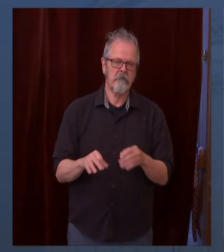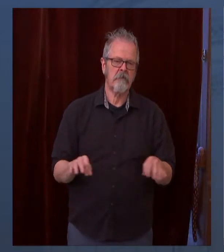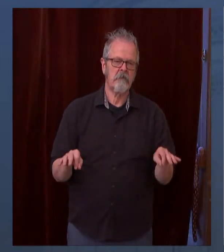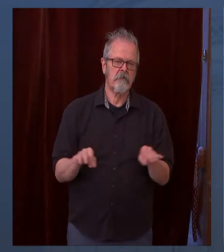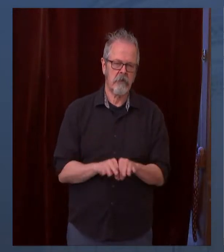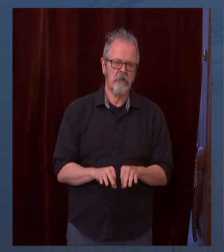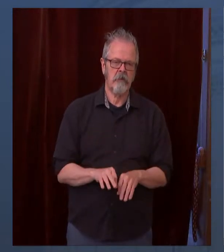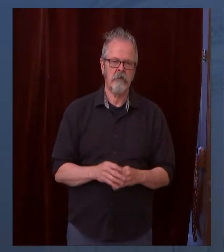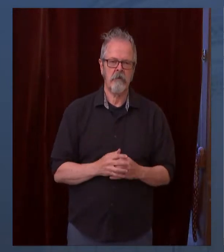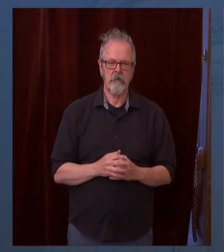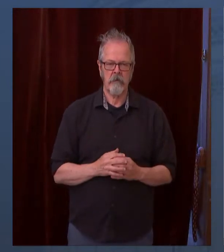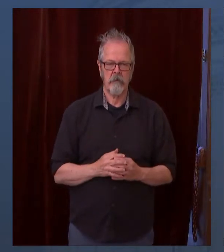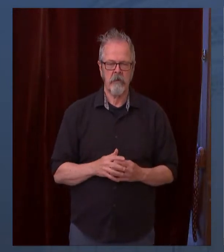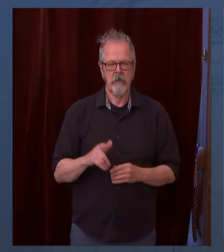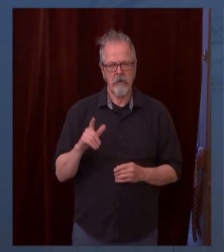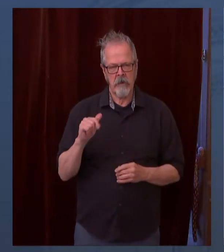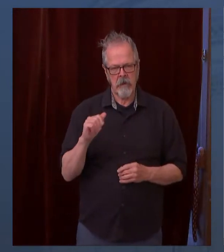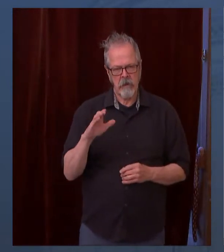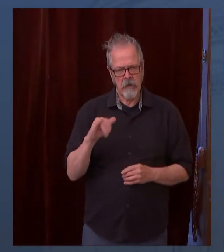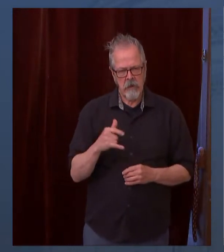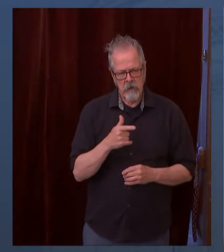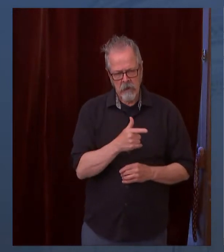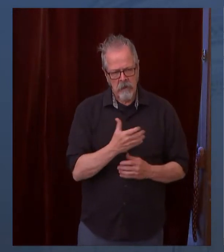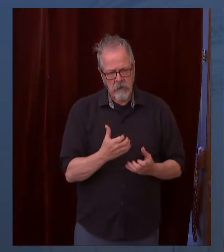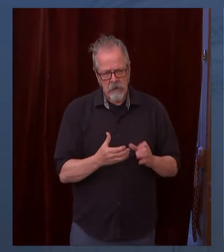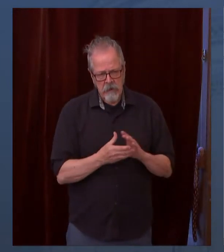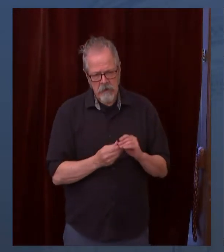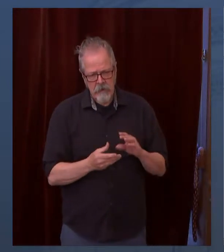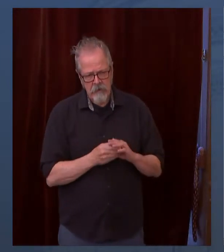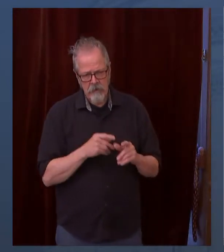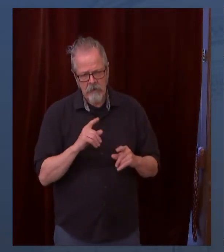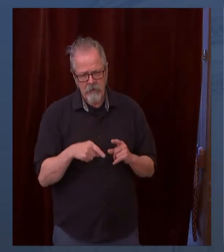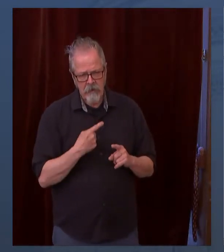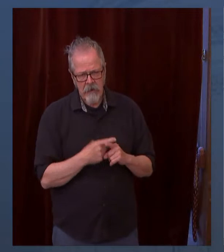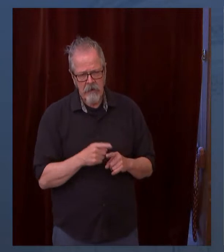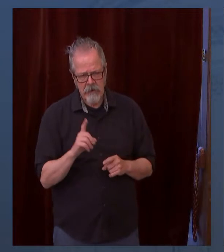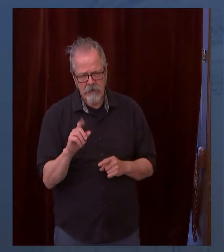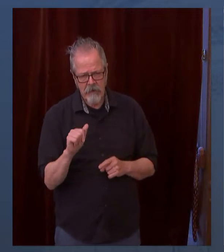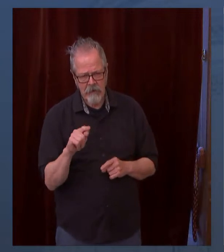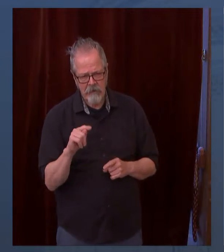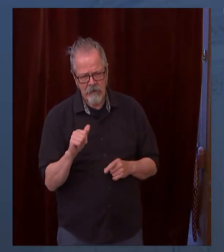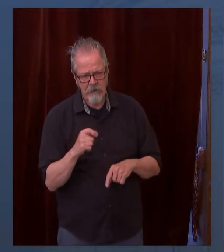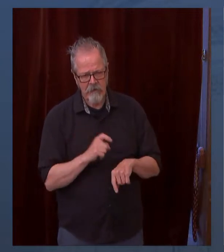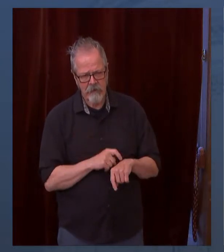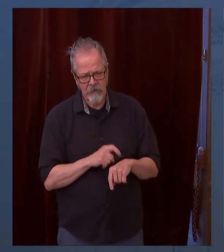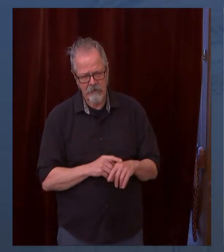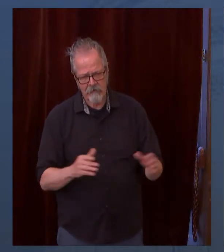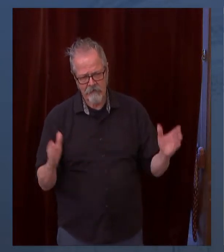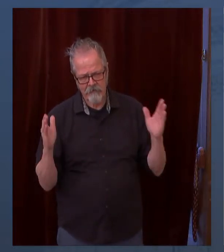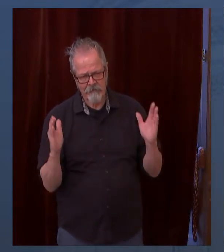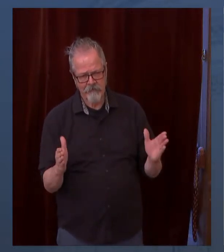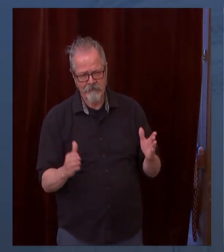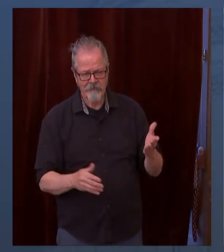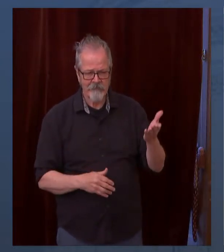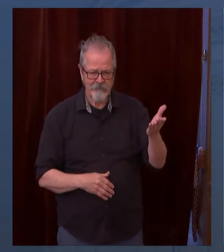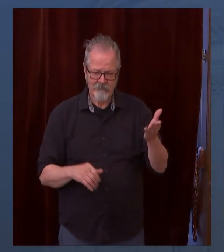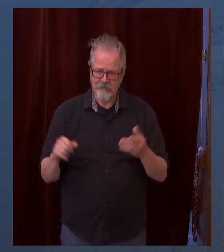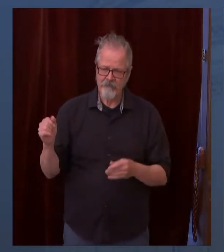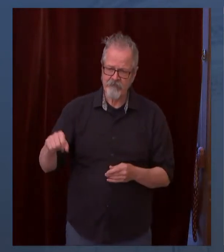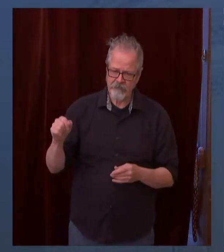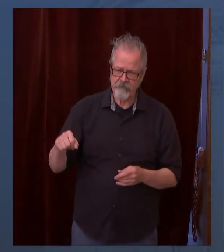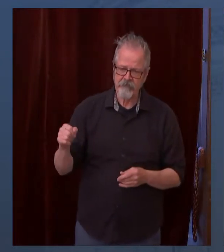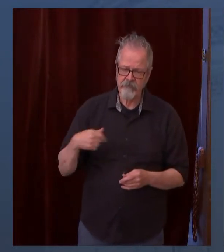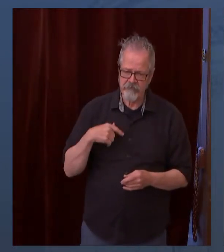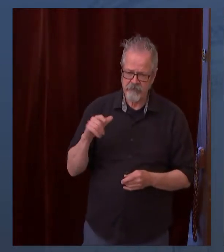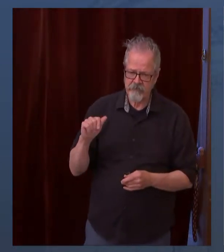about the time frame in terms of, Yes, the date ranges for the case metrics